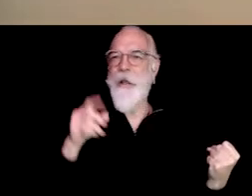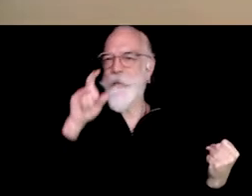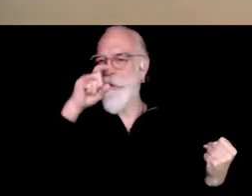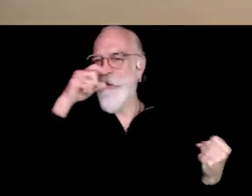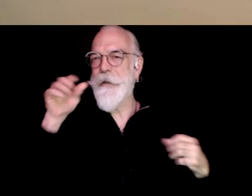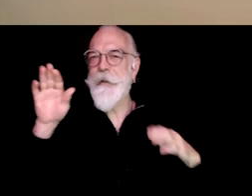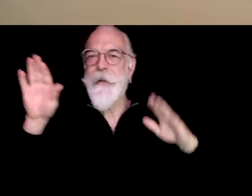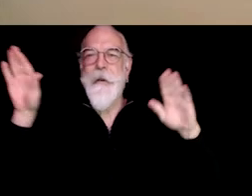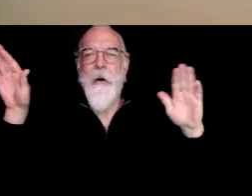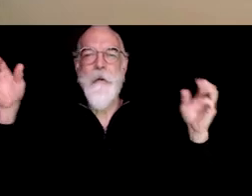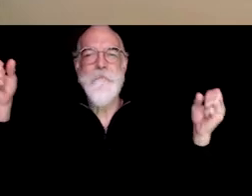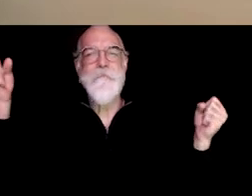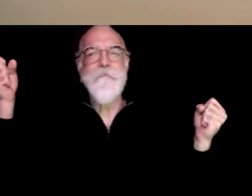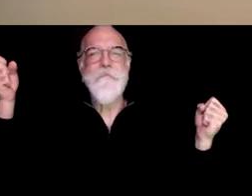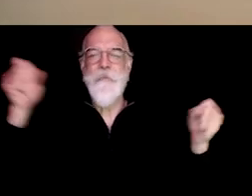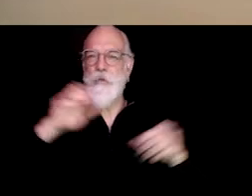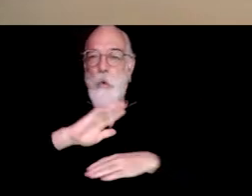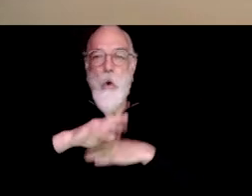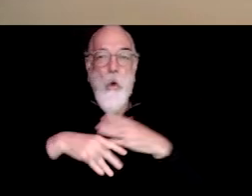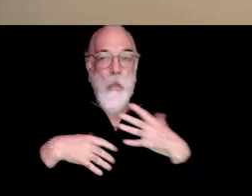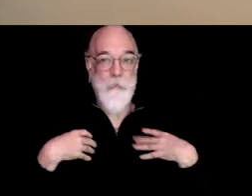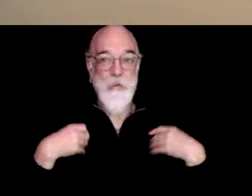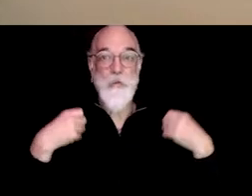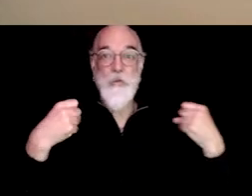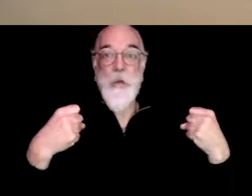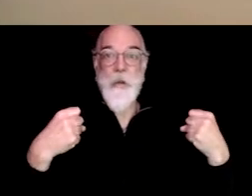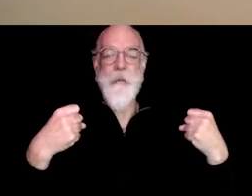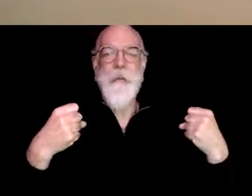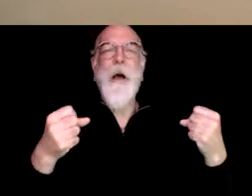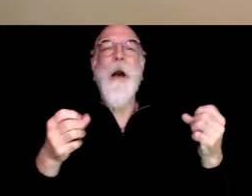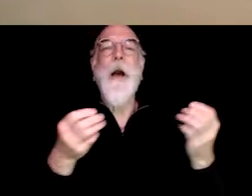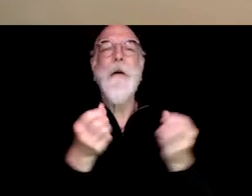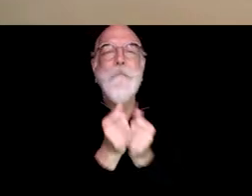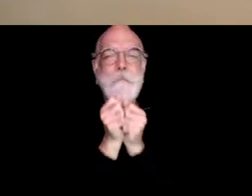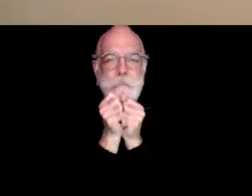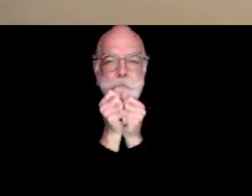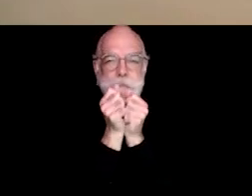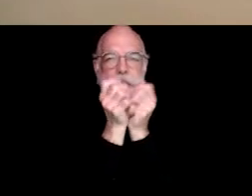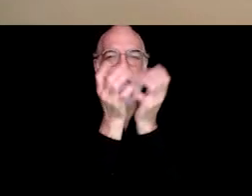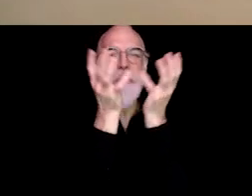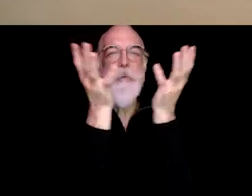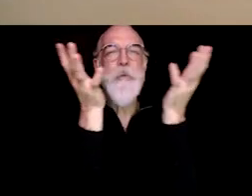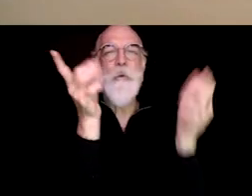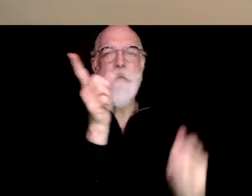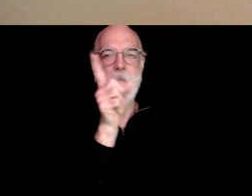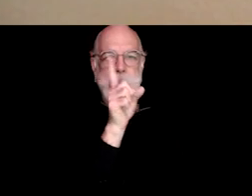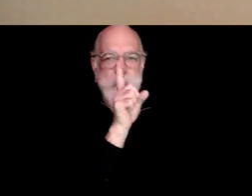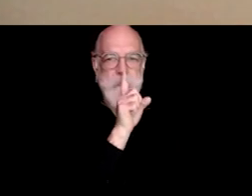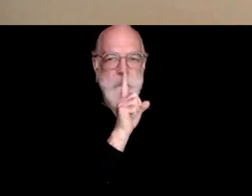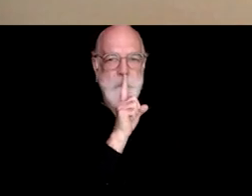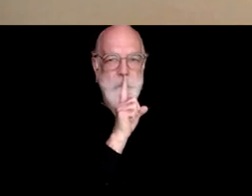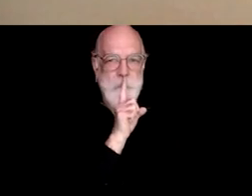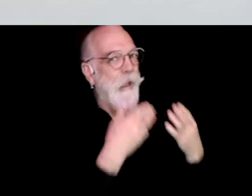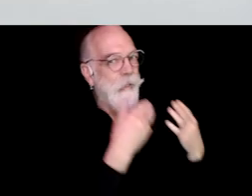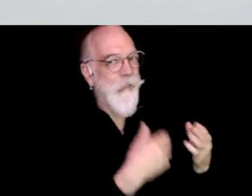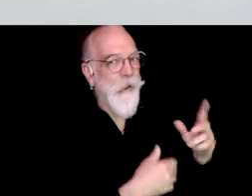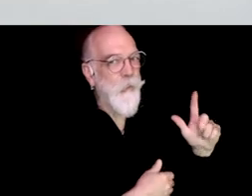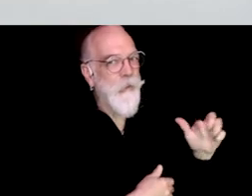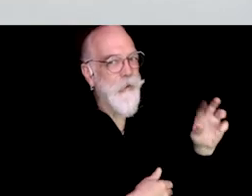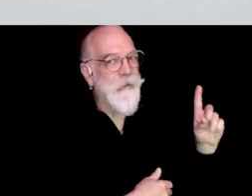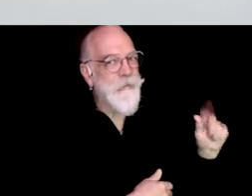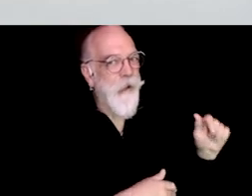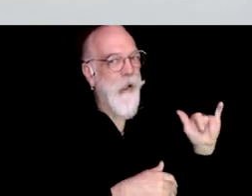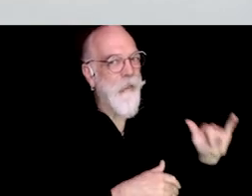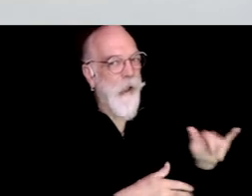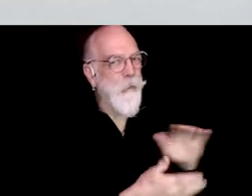all my strength, I send this prayer so very silent. Thank